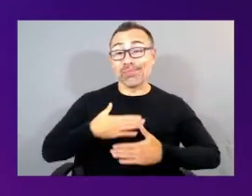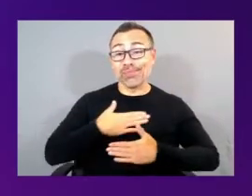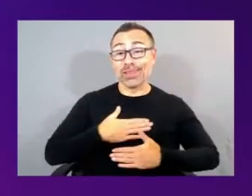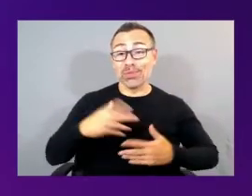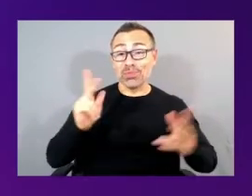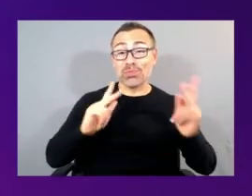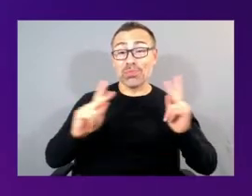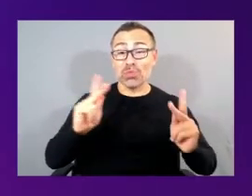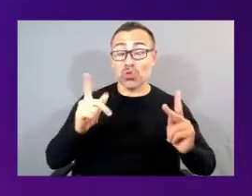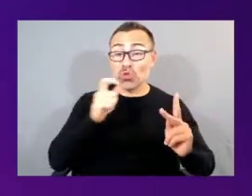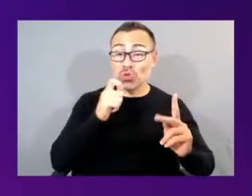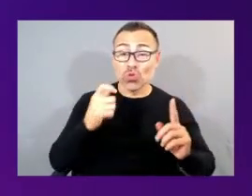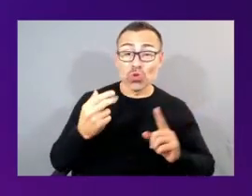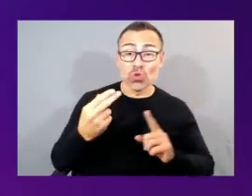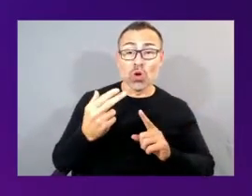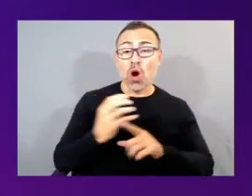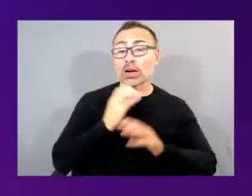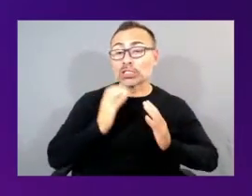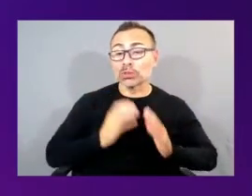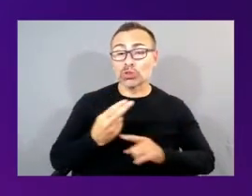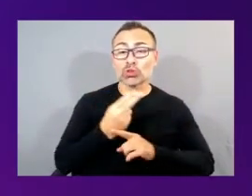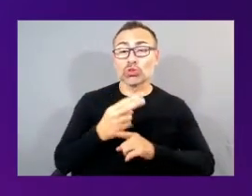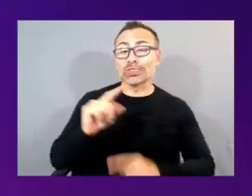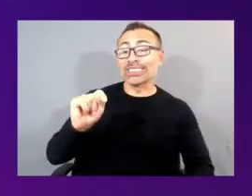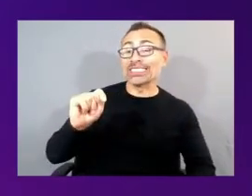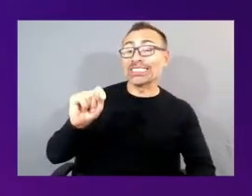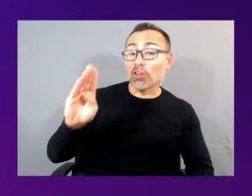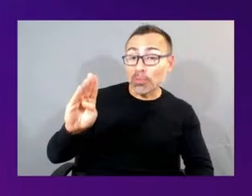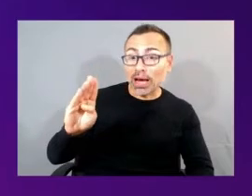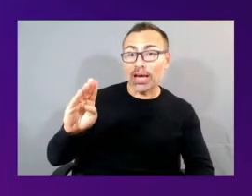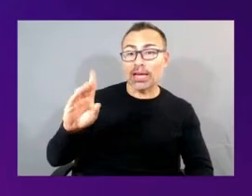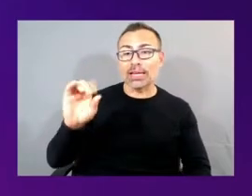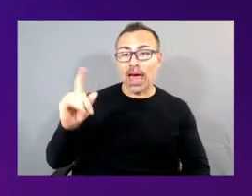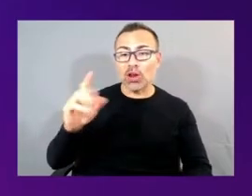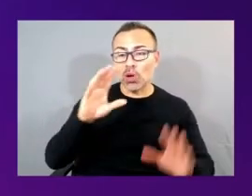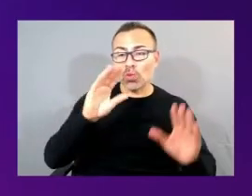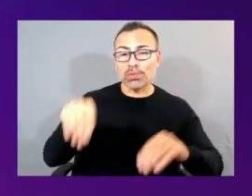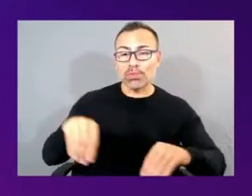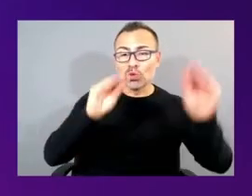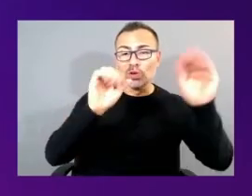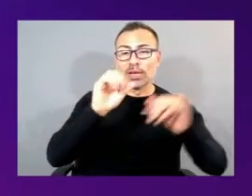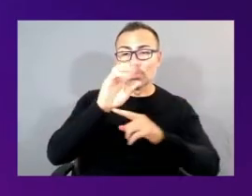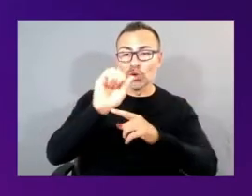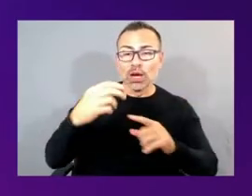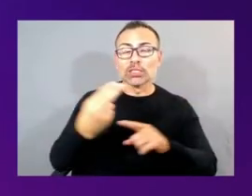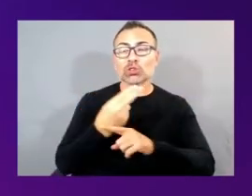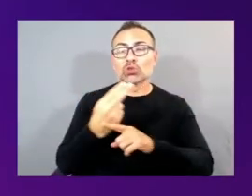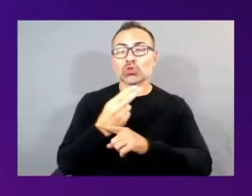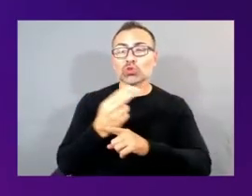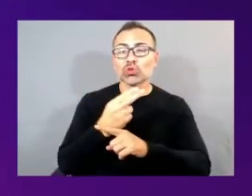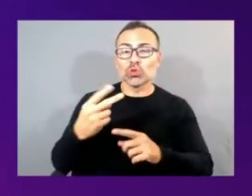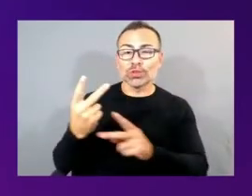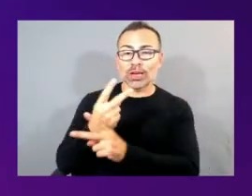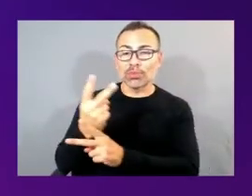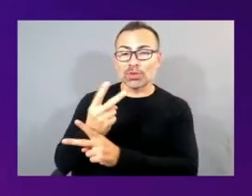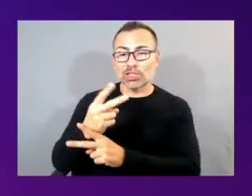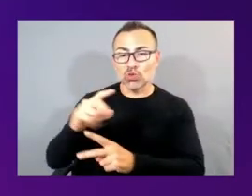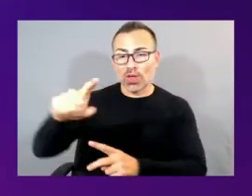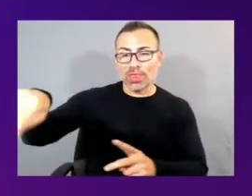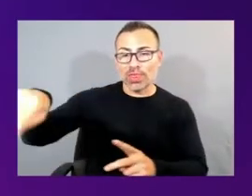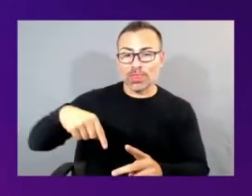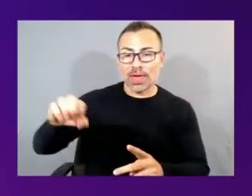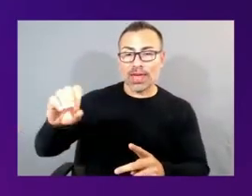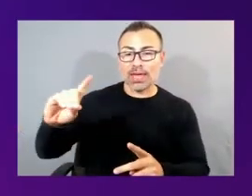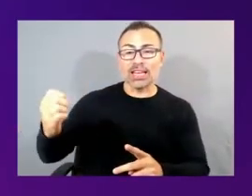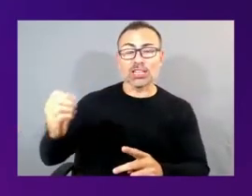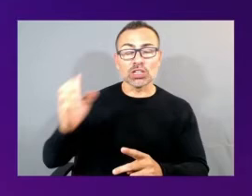need to move to AWS and they want to do like edge compute applications, they also use Snow products. First, let's talk to a industrial